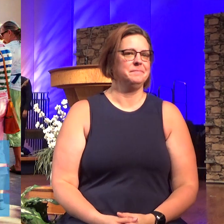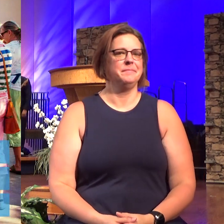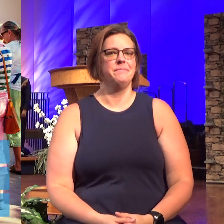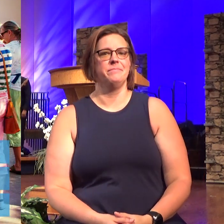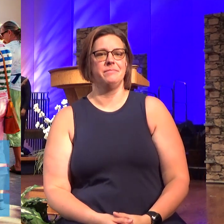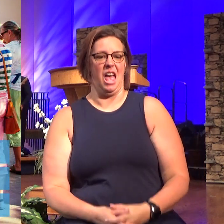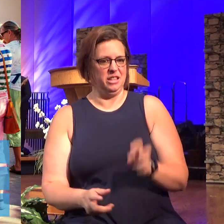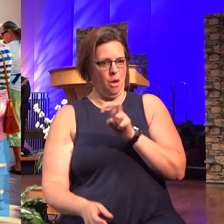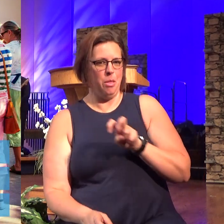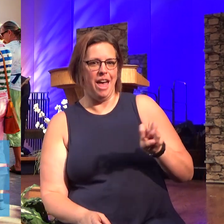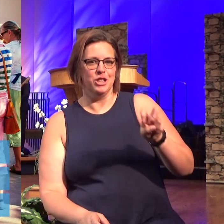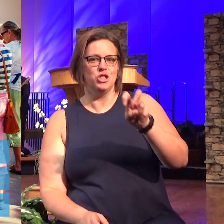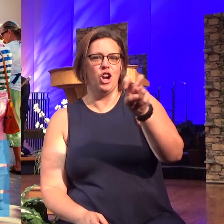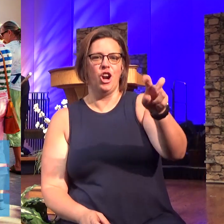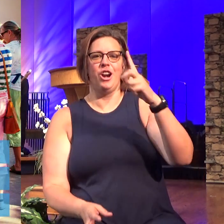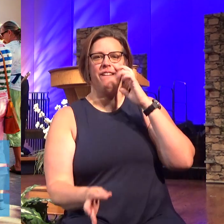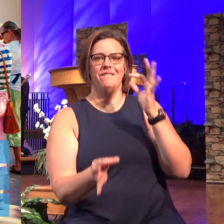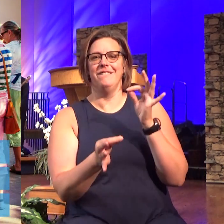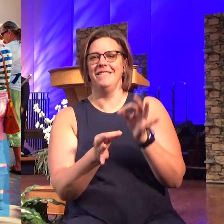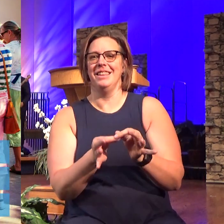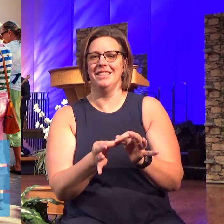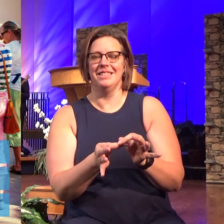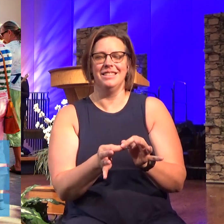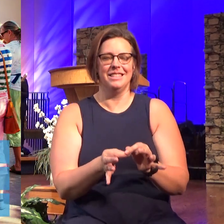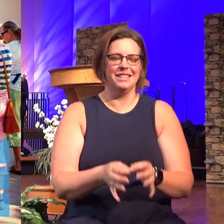Into faith I go.